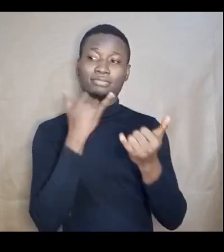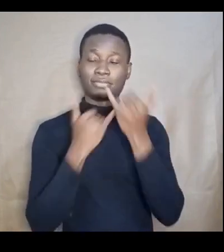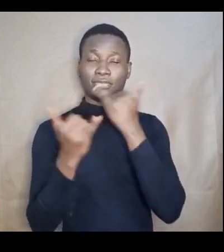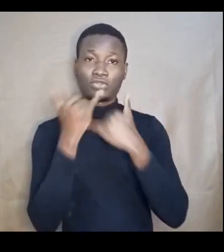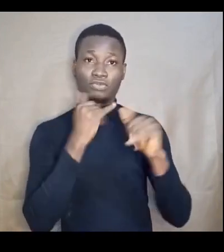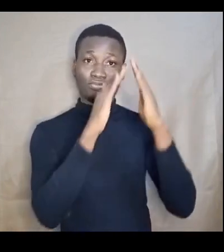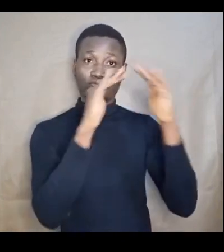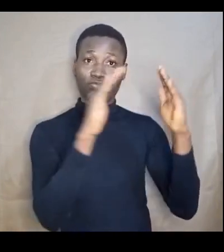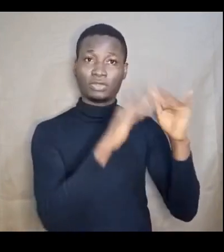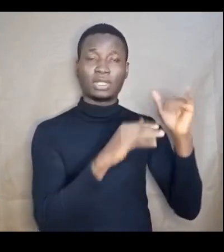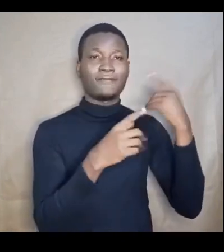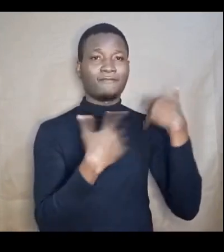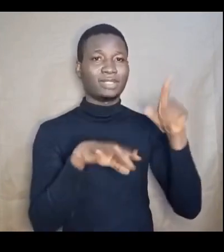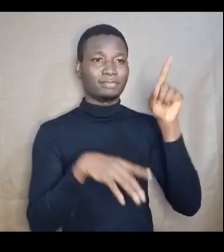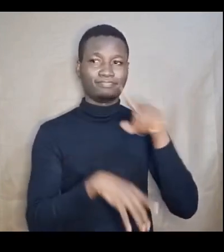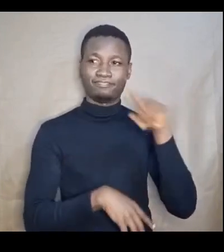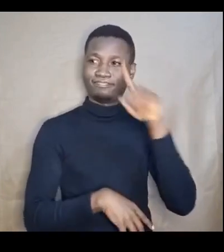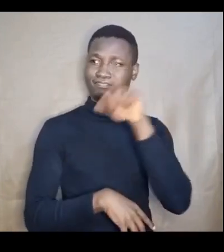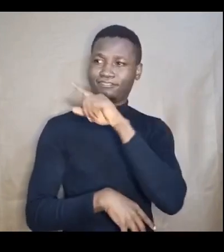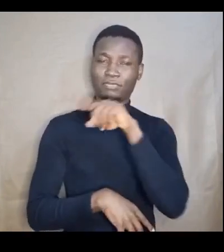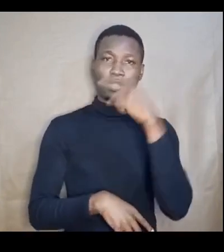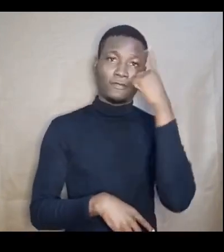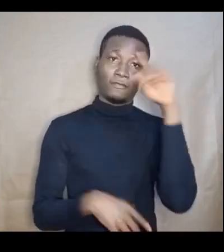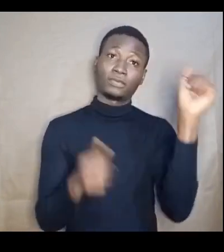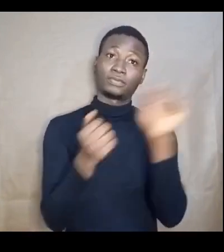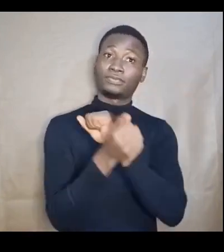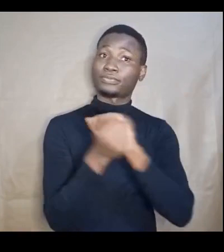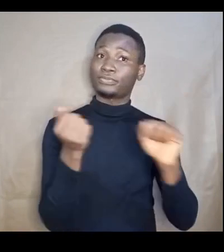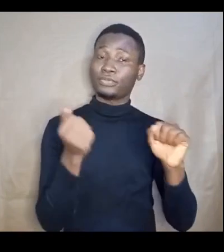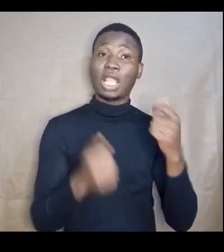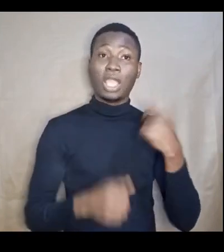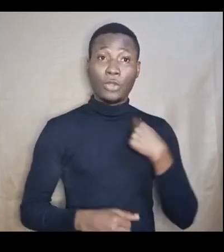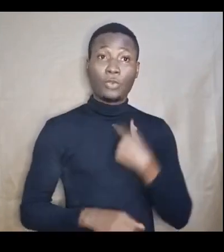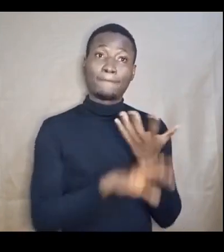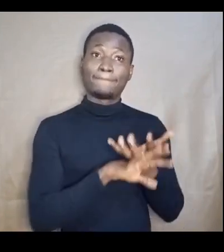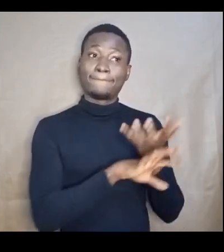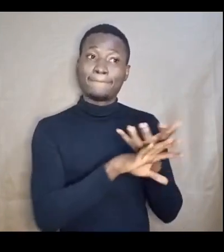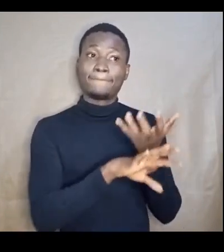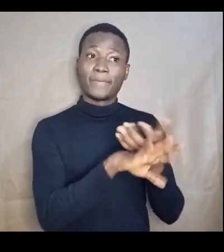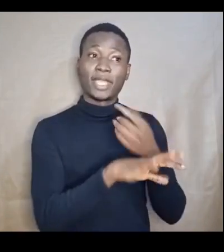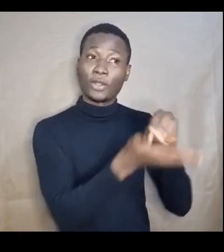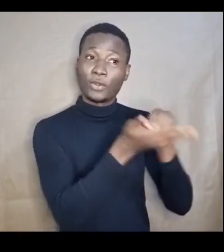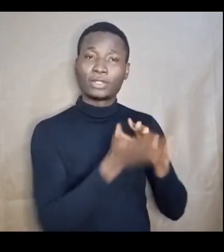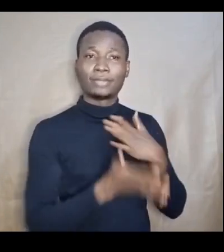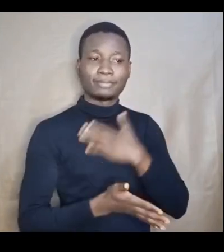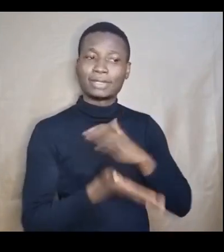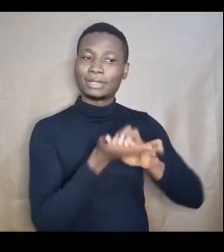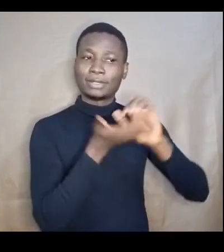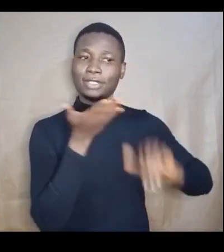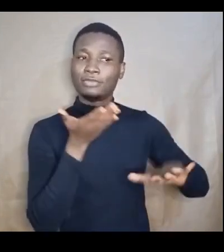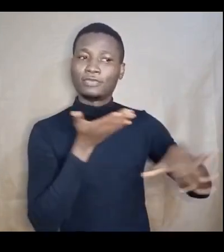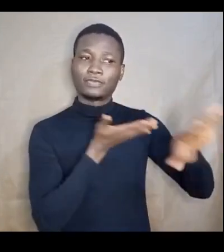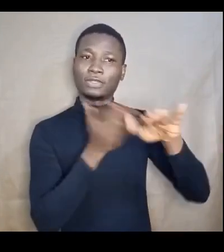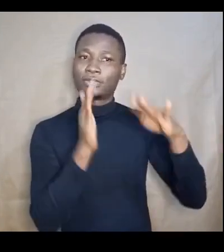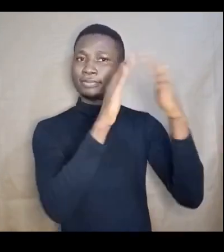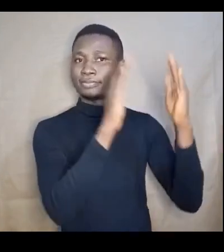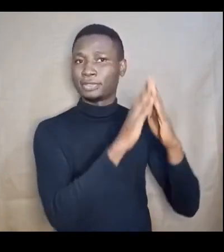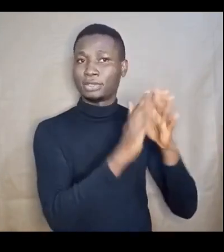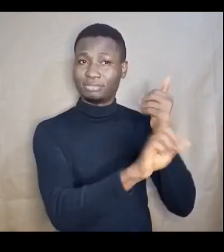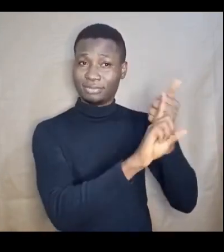for demolition. We pleaded with the owners to please remove these things by themselves.